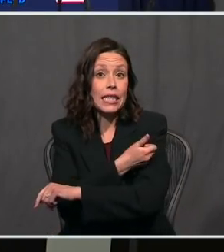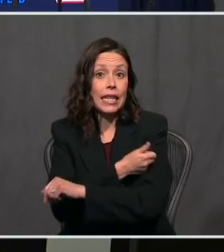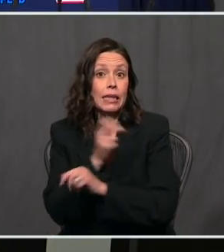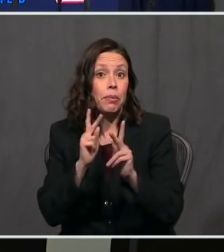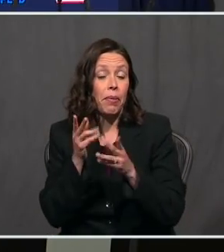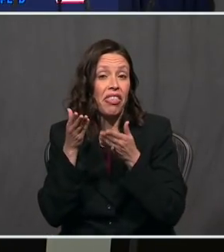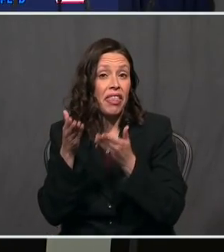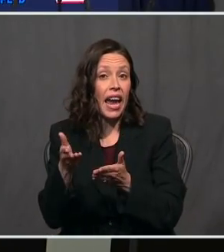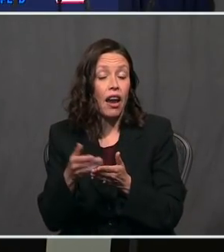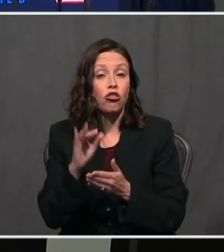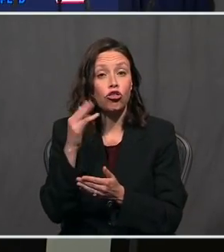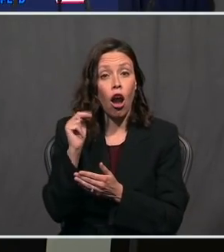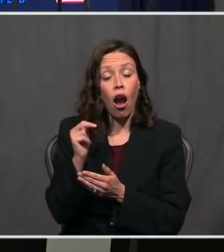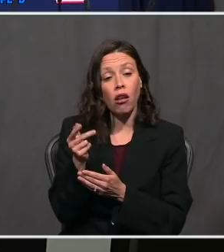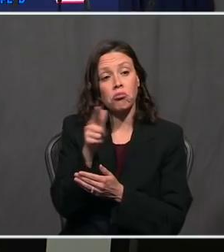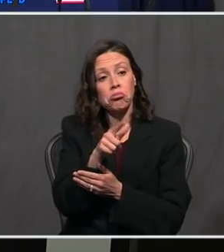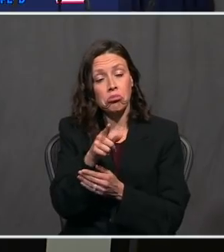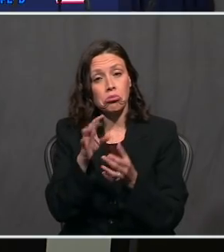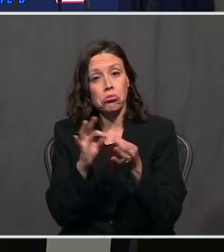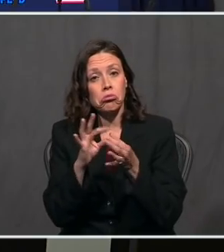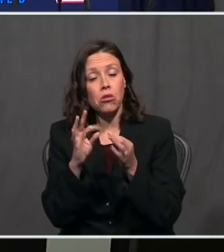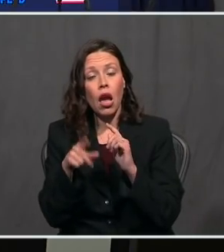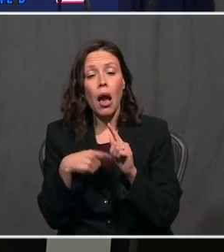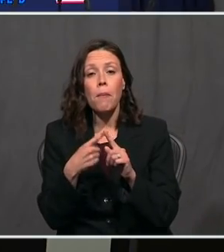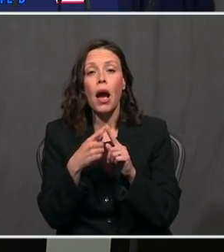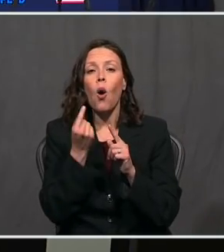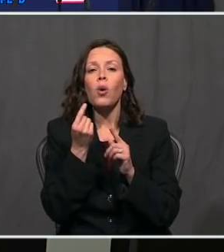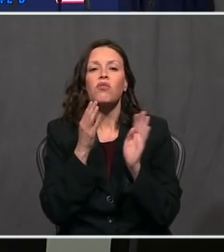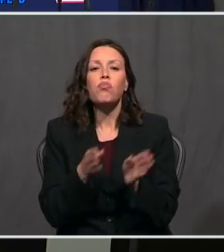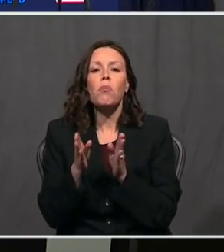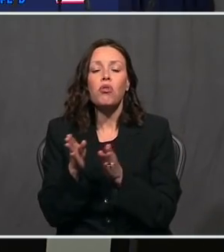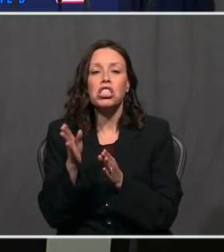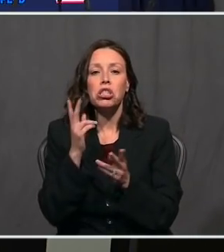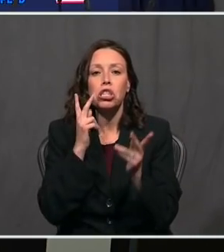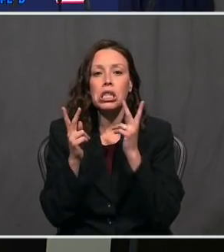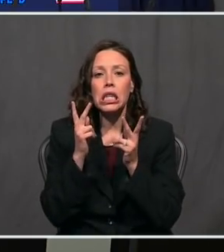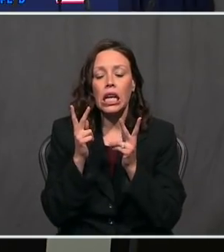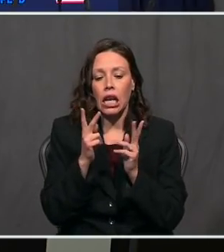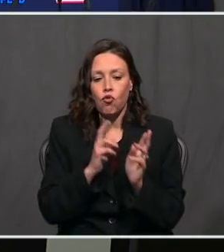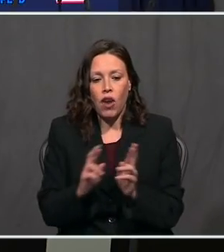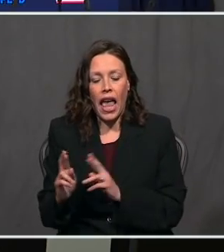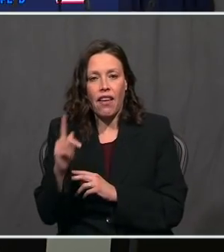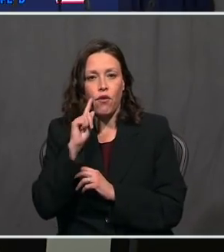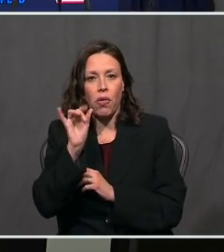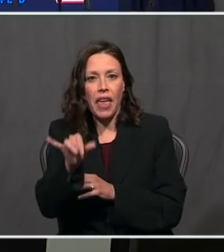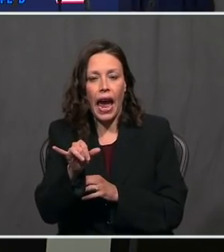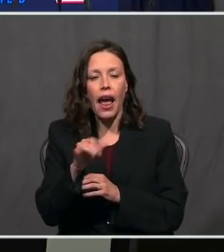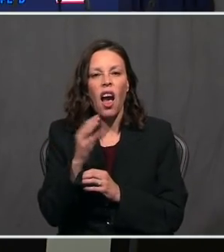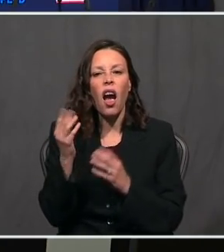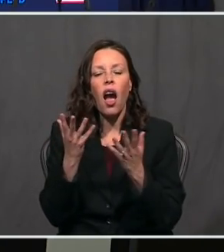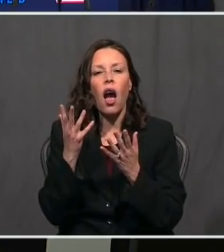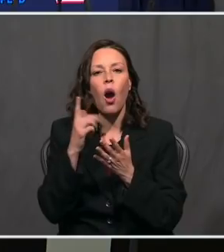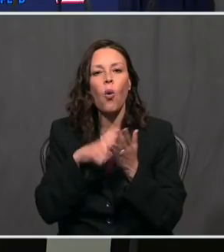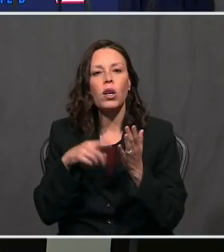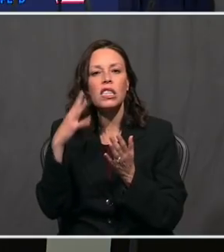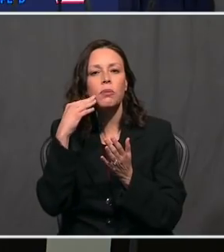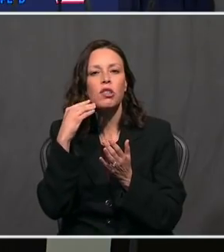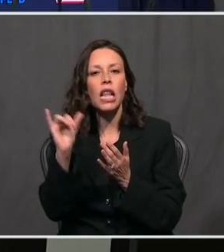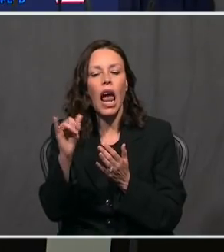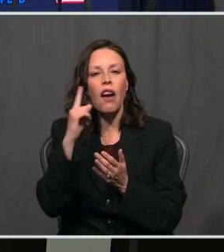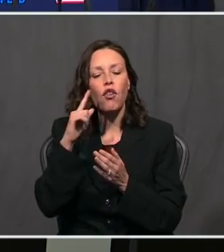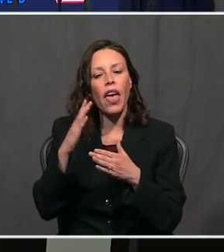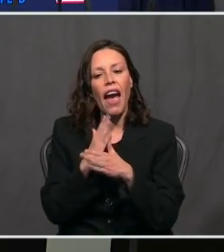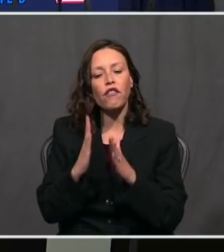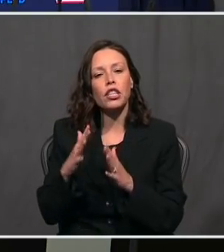folks. Maybe, John, we could start with you and you could talk through a little bit the preparations that you're undertaking, but also more than anything, what would the experience be for the